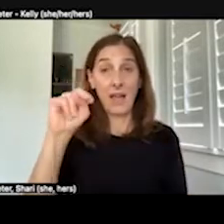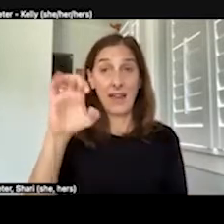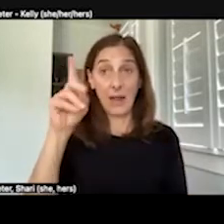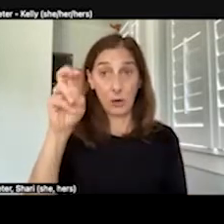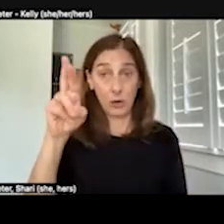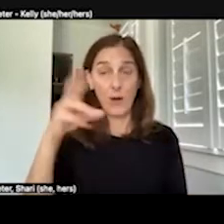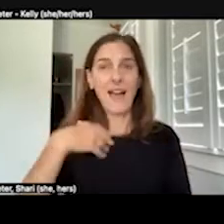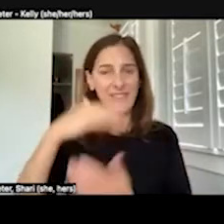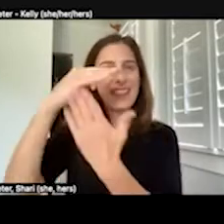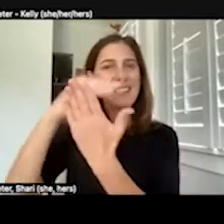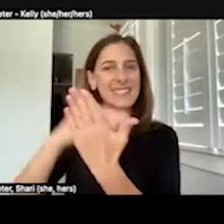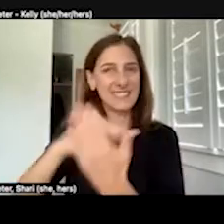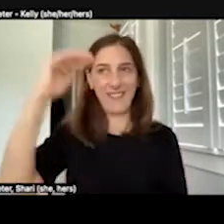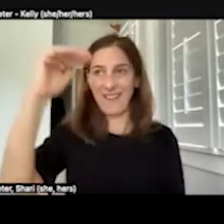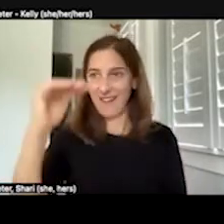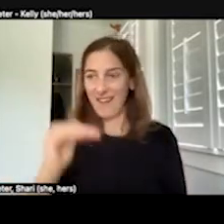community.